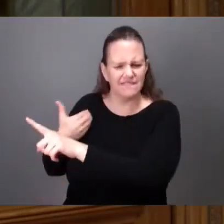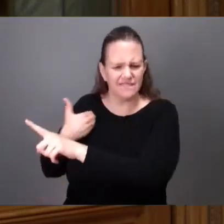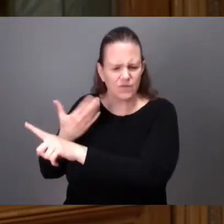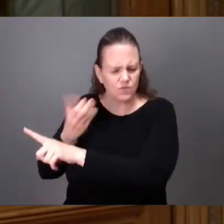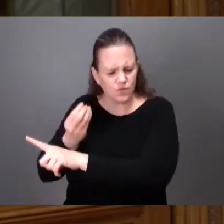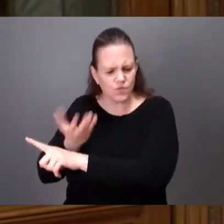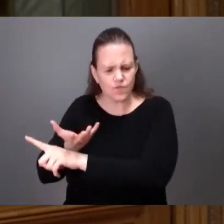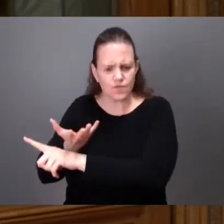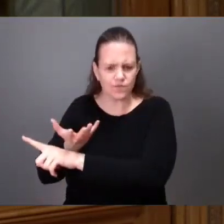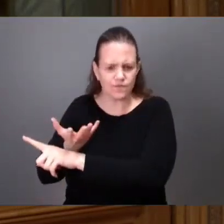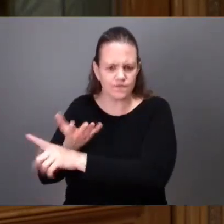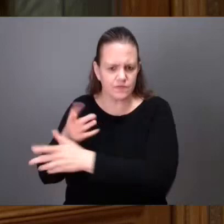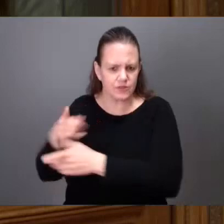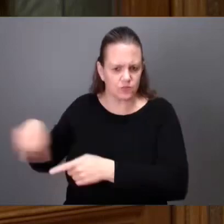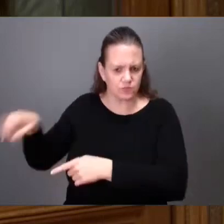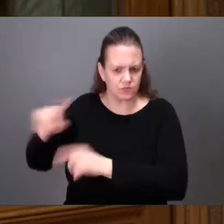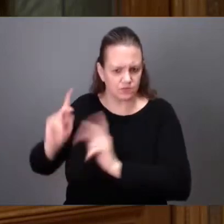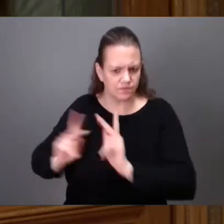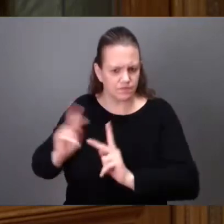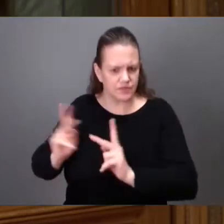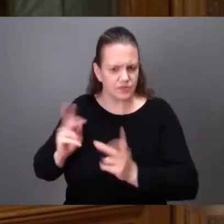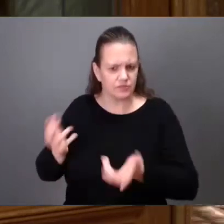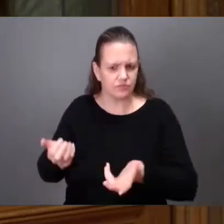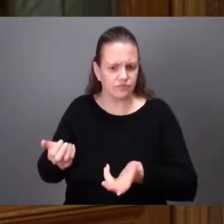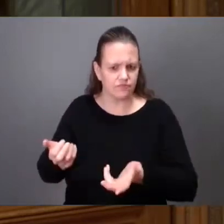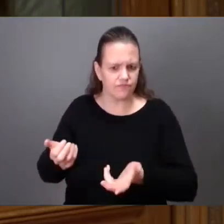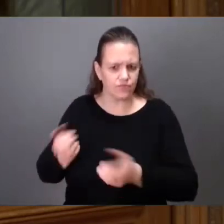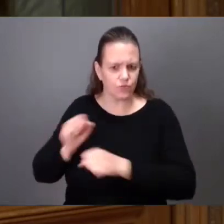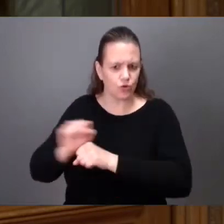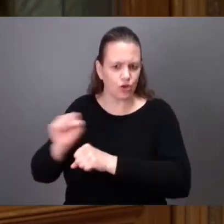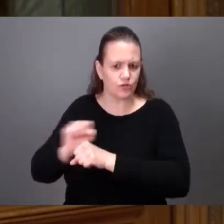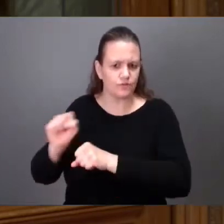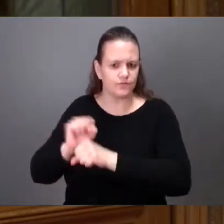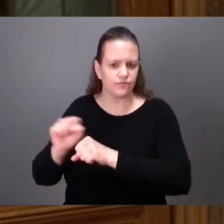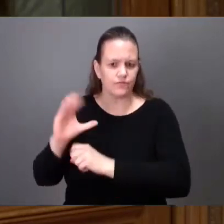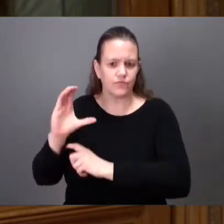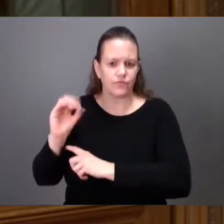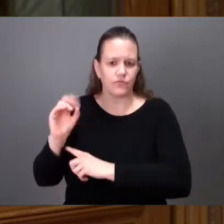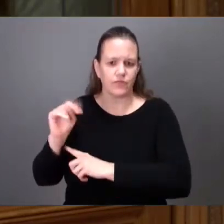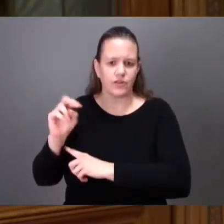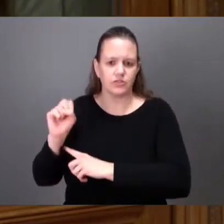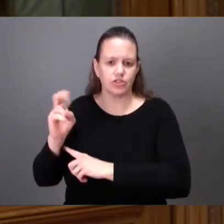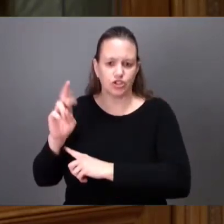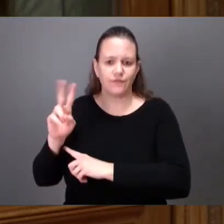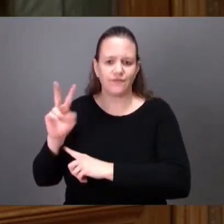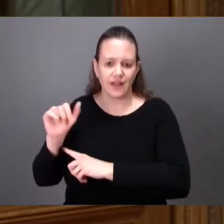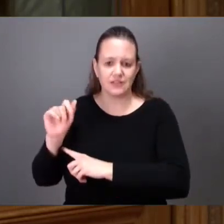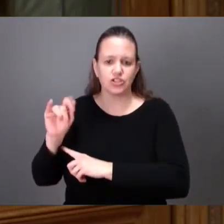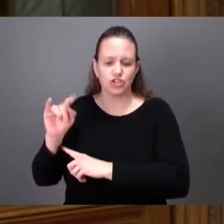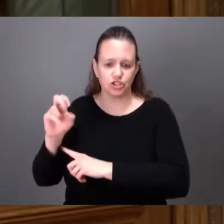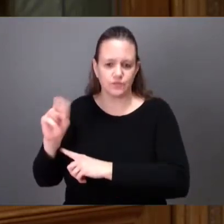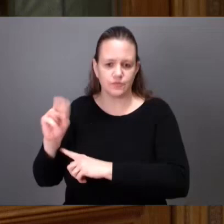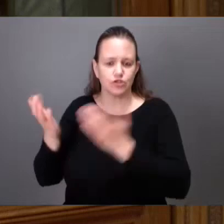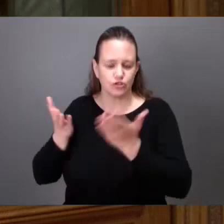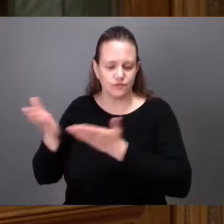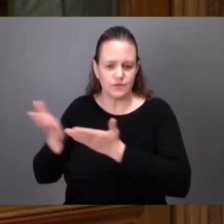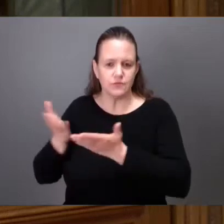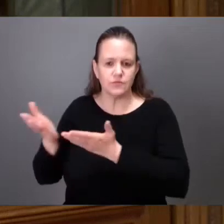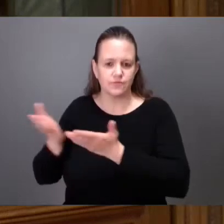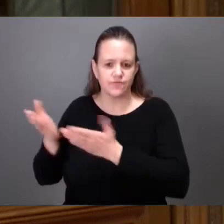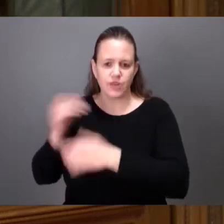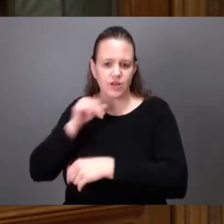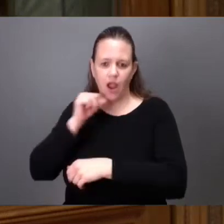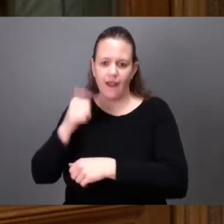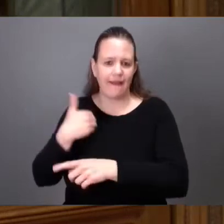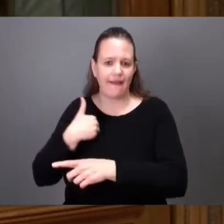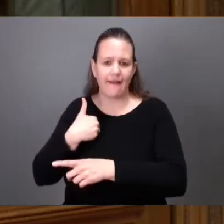of safety and security that their colleagues who are working for municipal police services have. We expect that. That's the